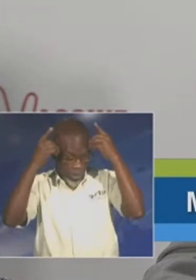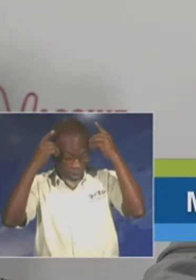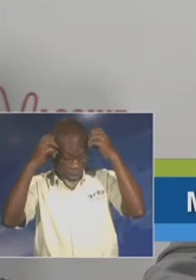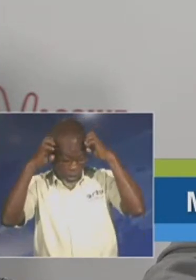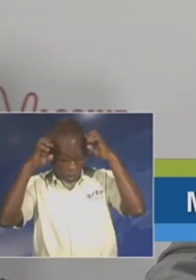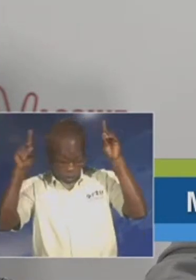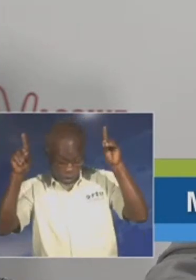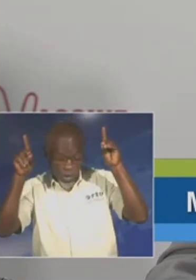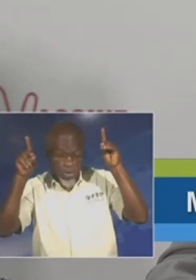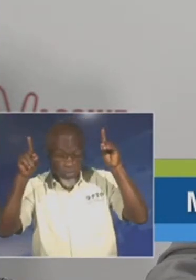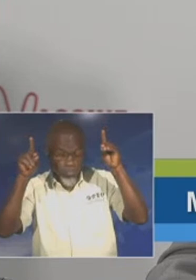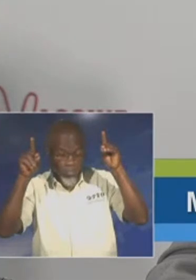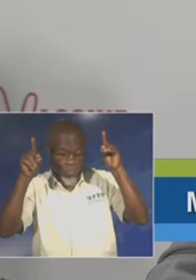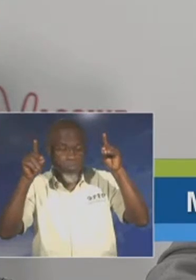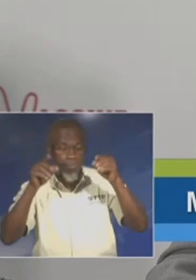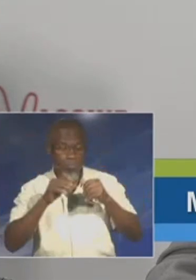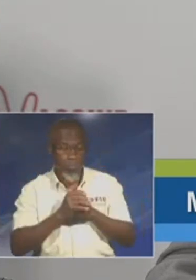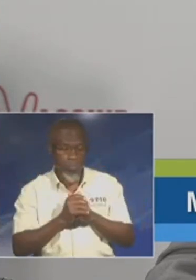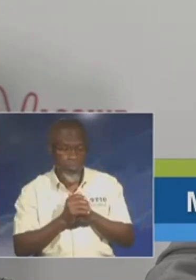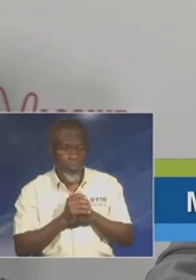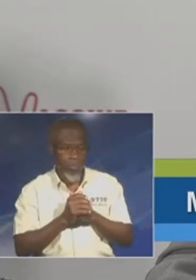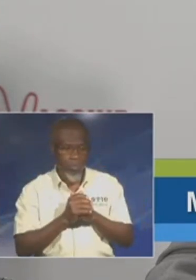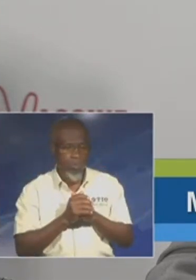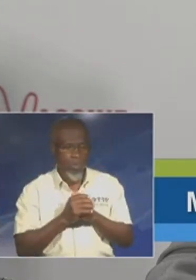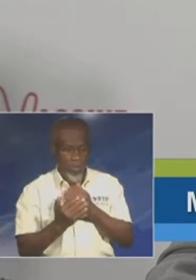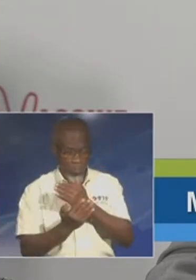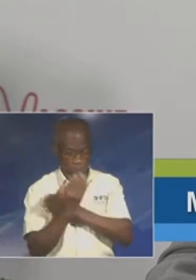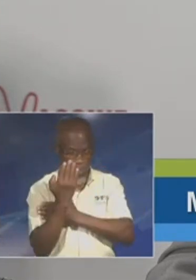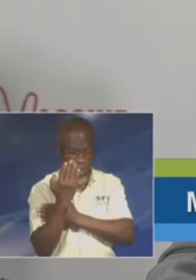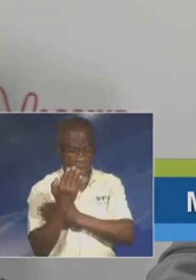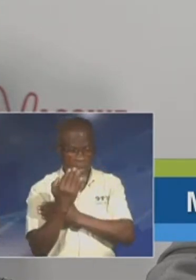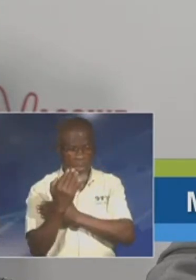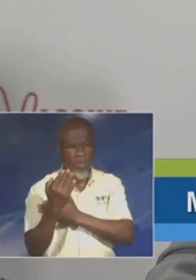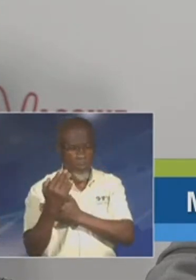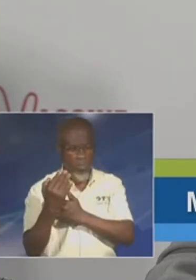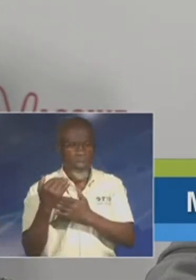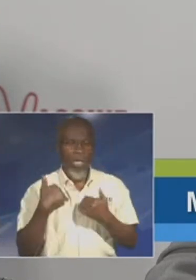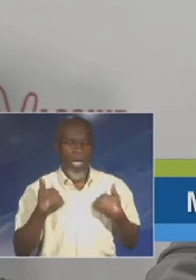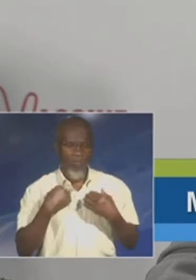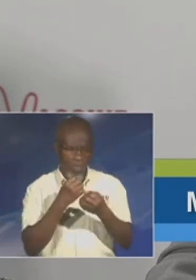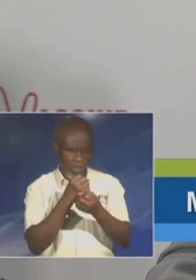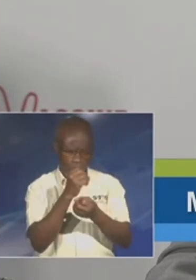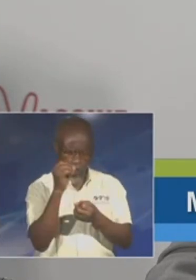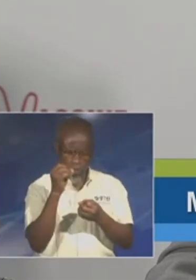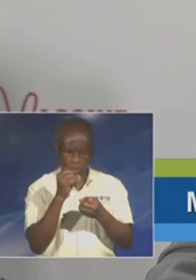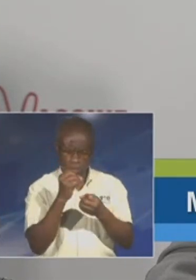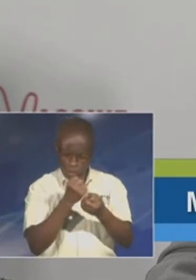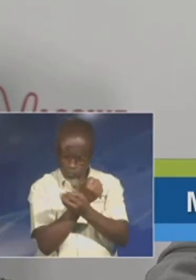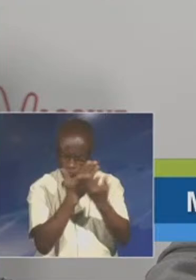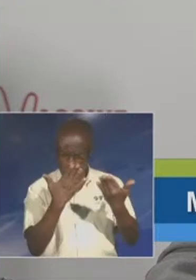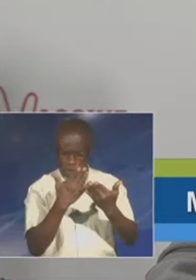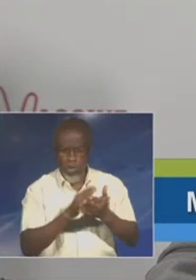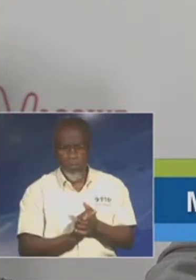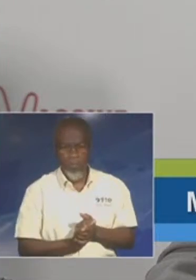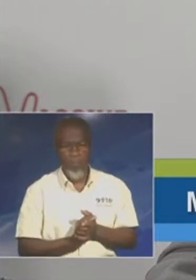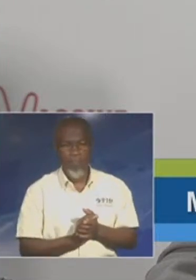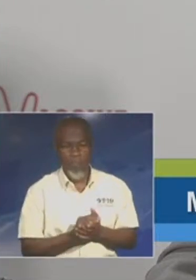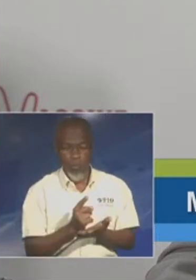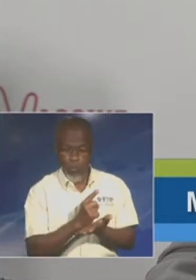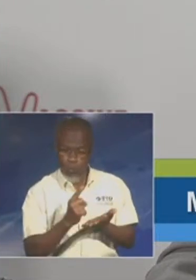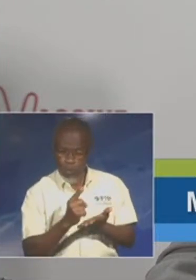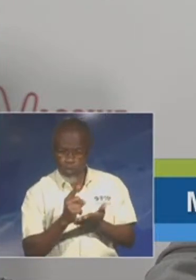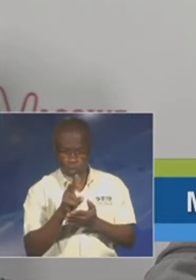give the cases, because I got the data from my colleague, for the week 25th to 29th